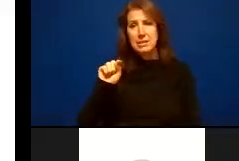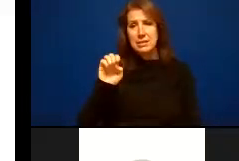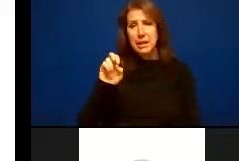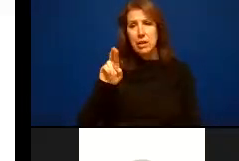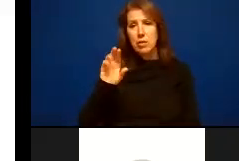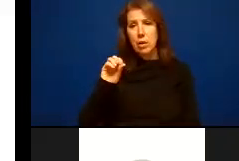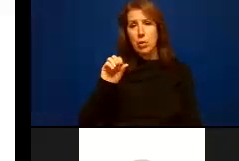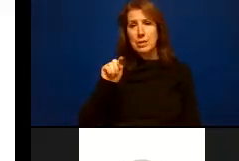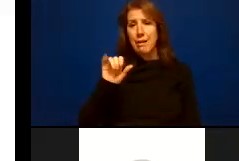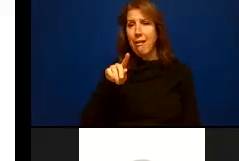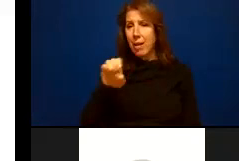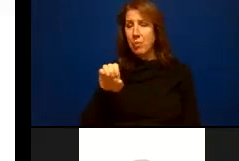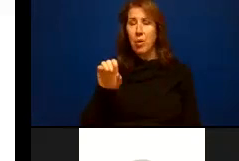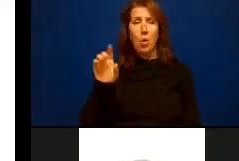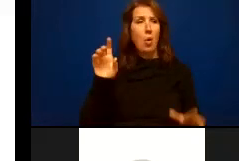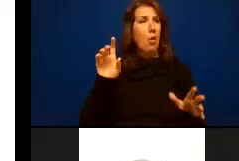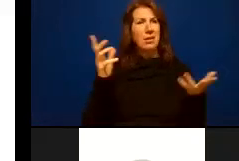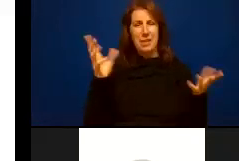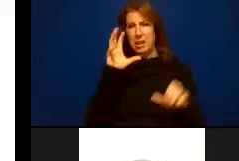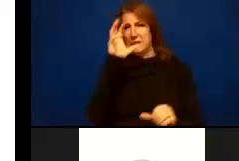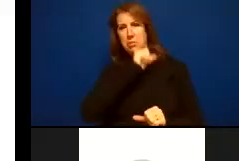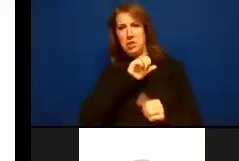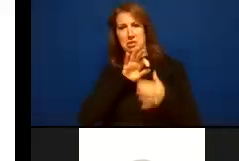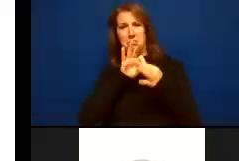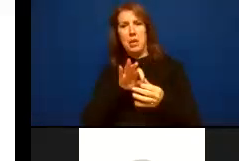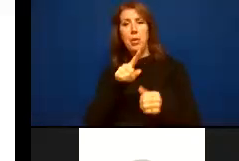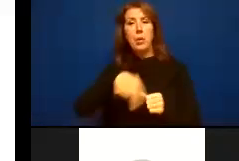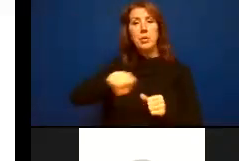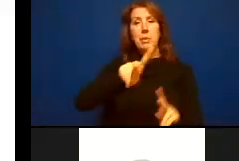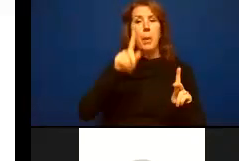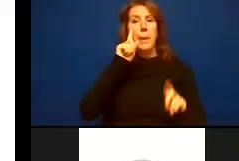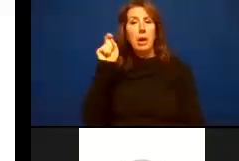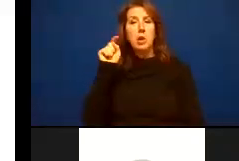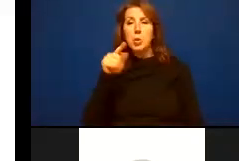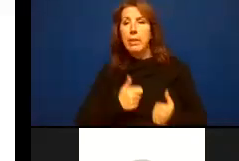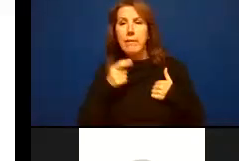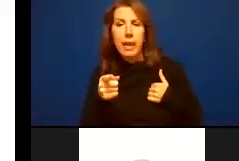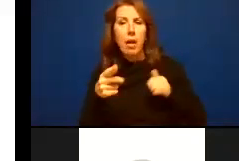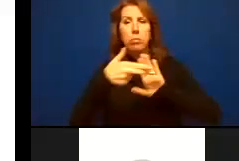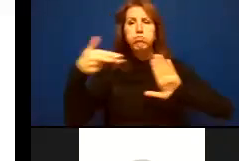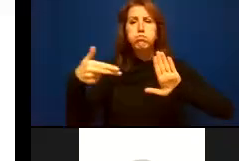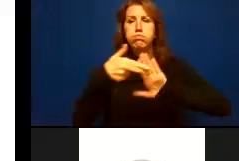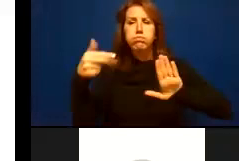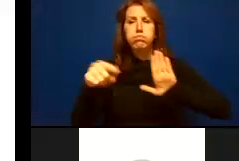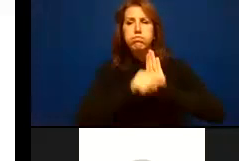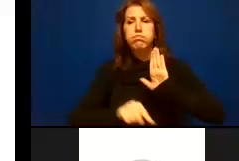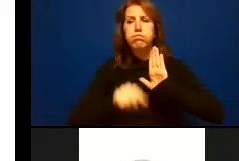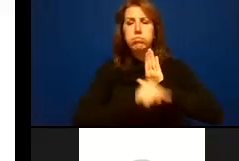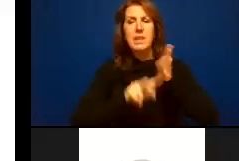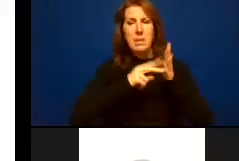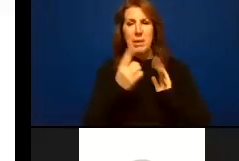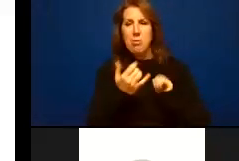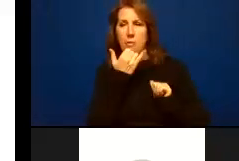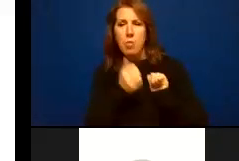that, society takes on. Because you were there, because you lived there, there must be something wrong with you. You